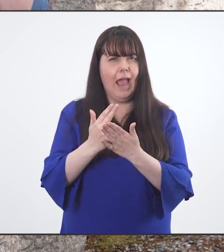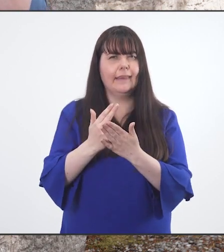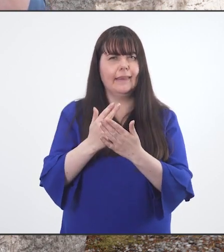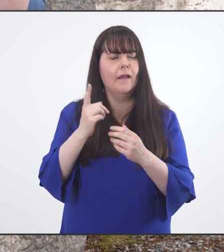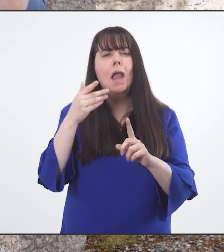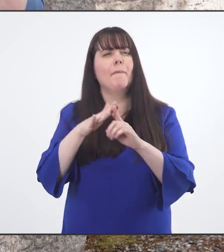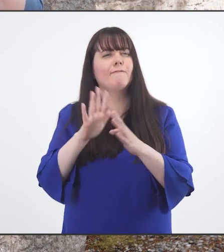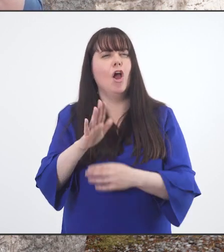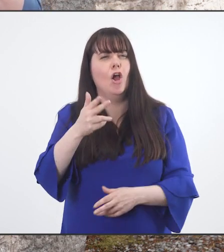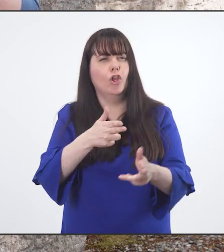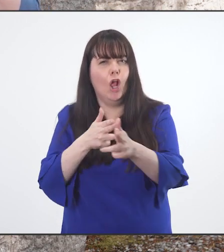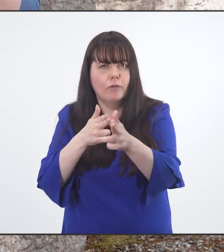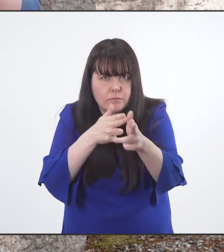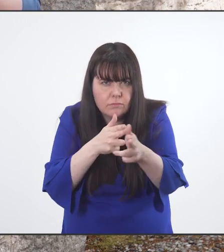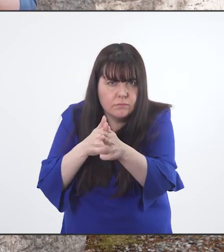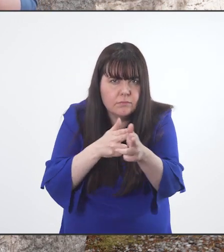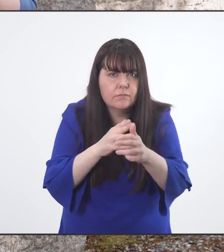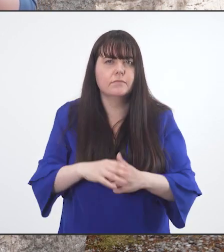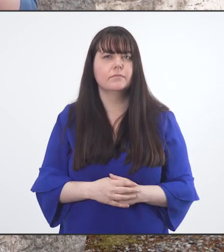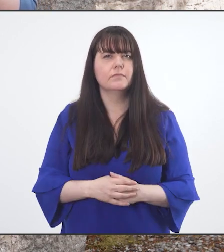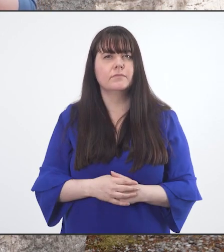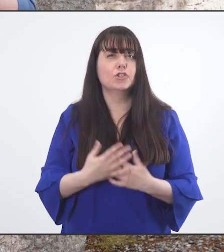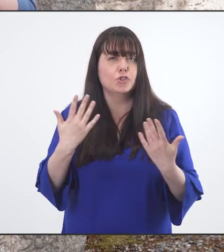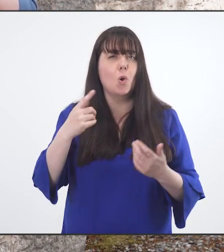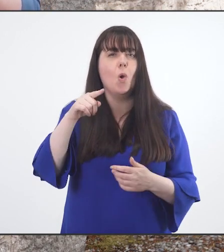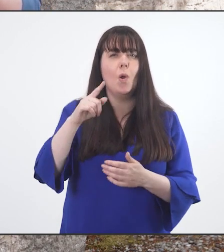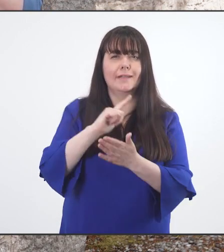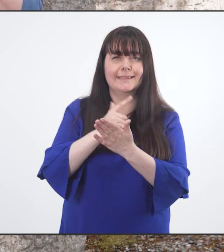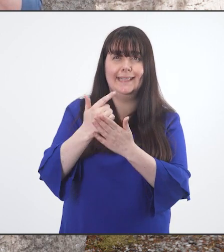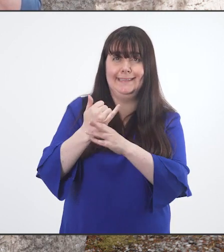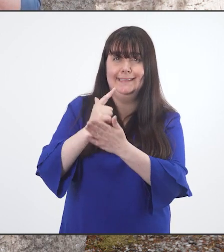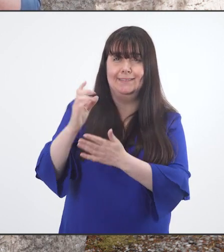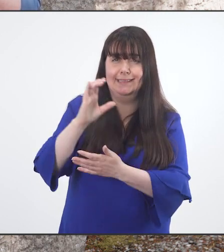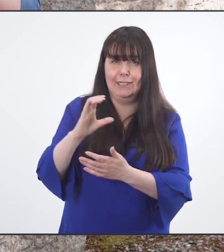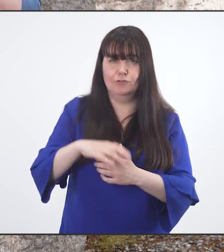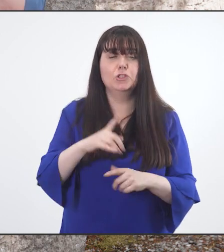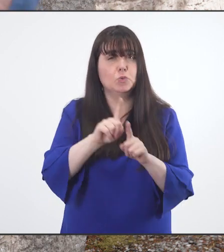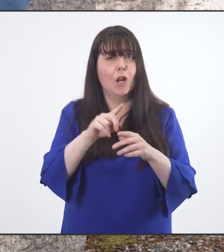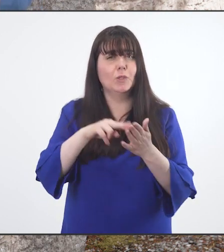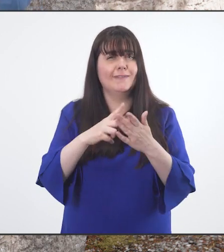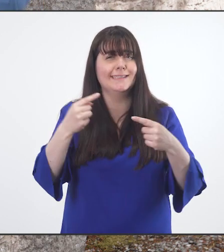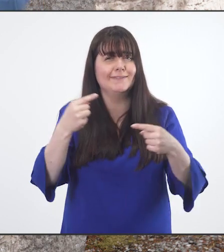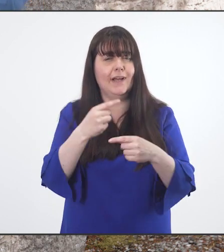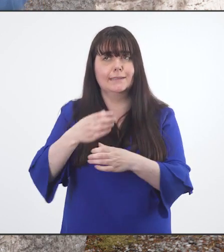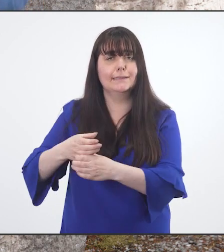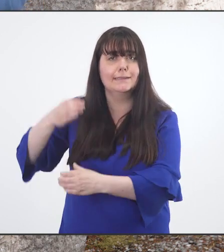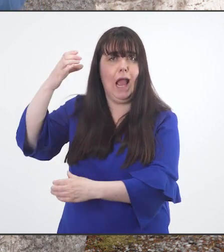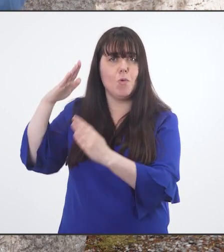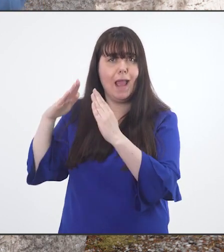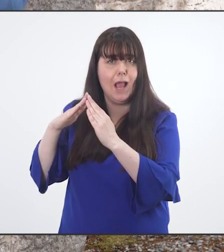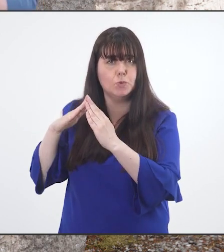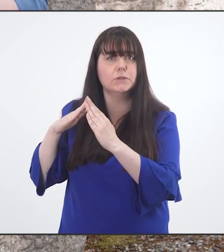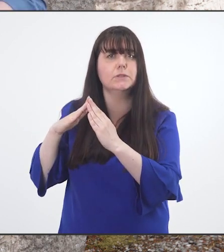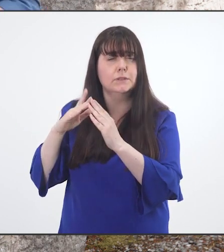typical design for a defensive feature known as a gun port. Now that suggests that this building at some